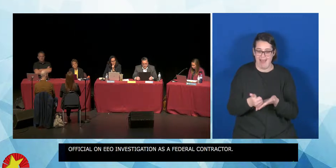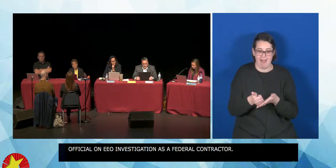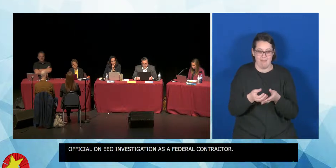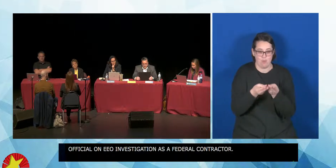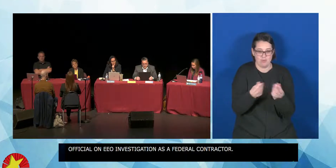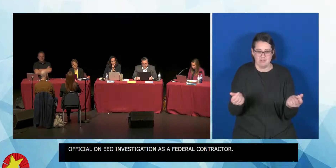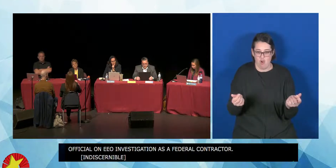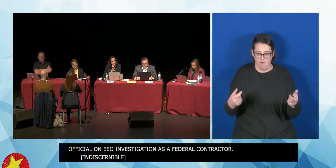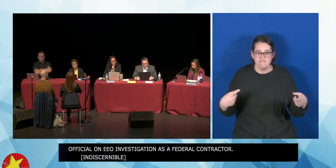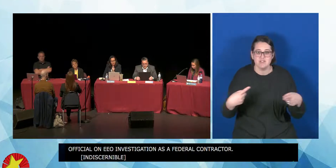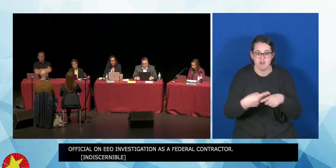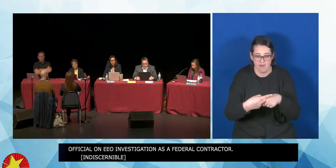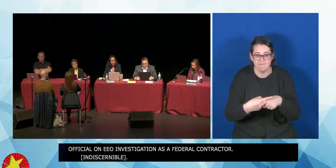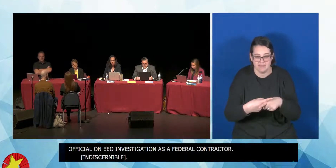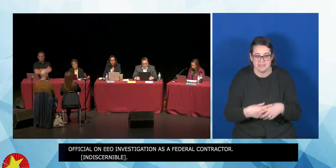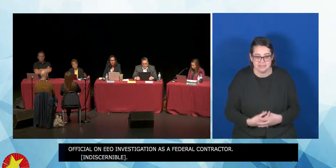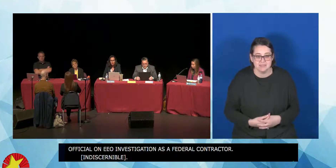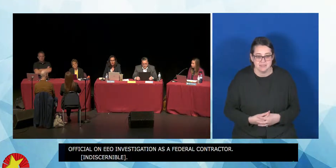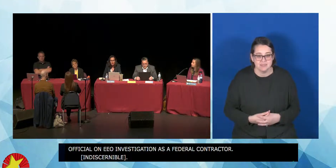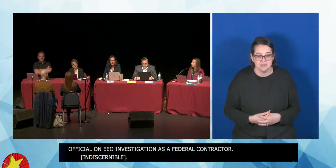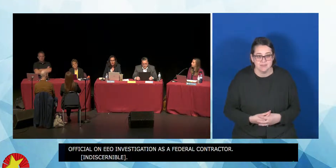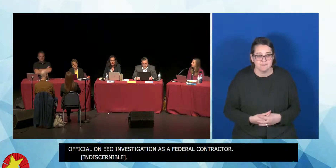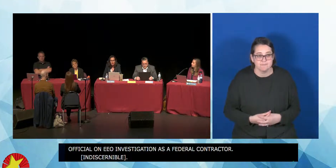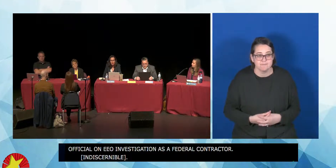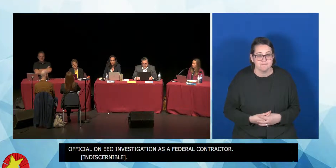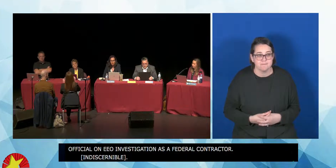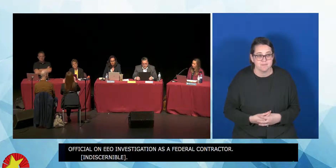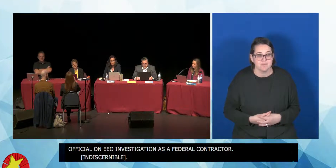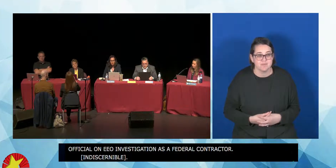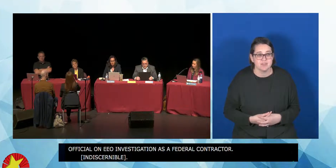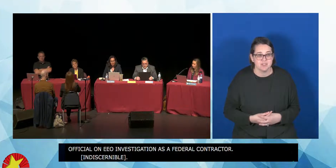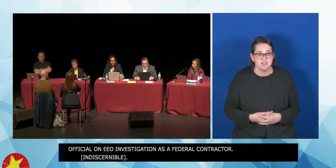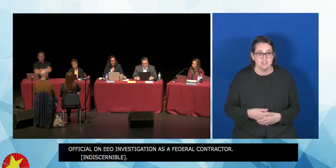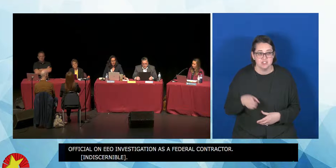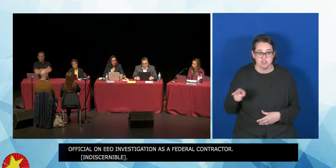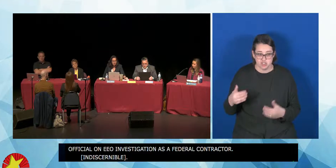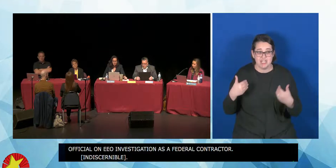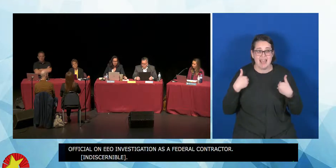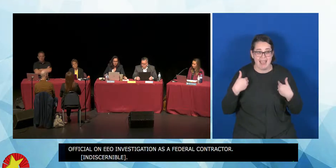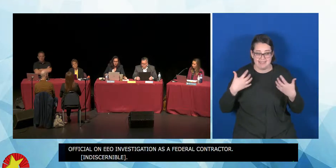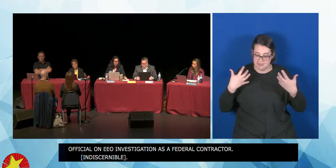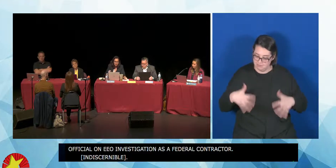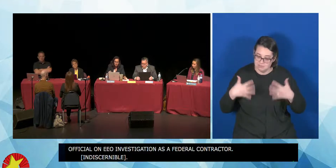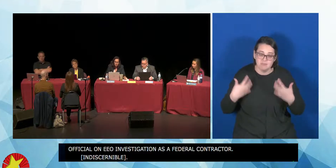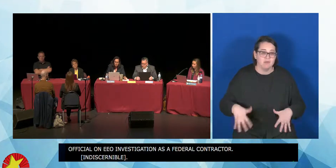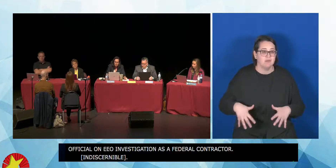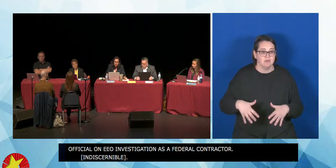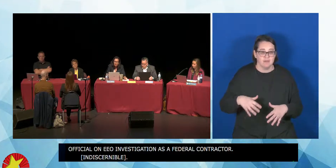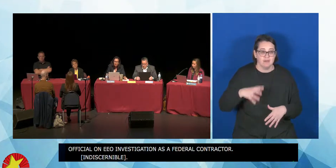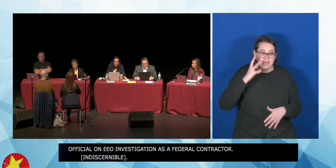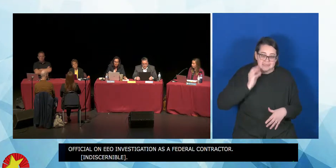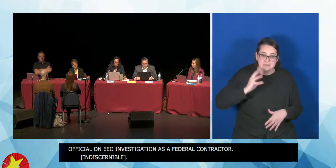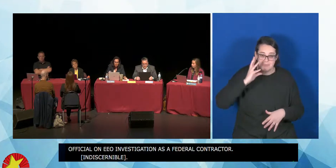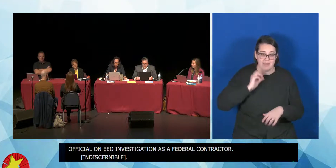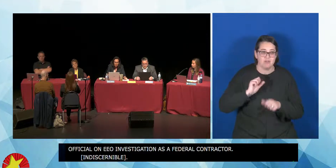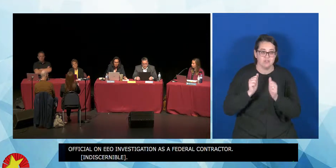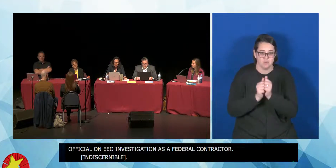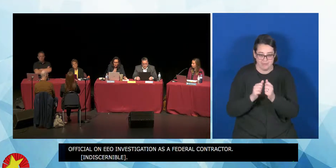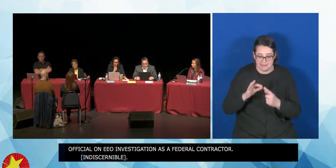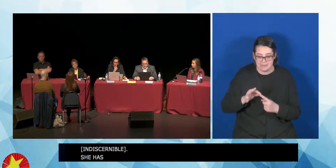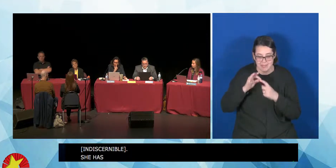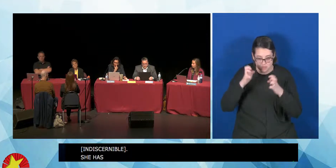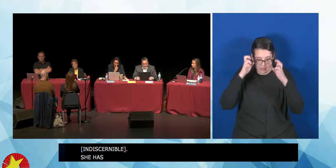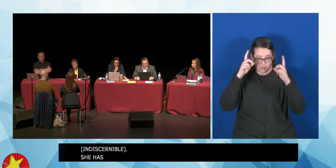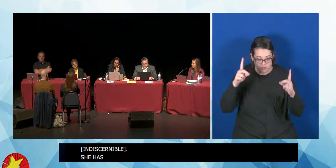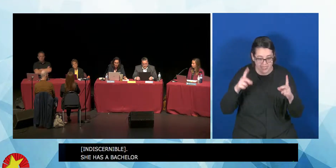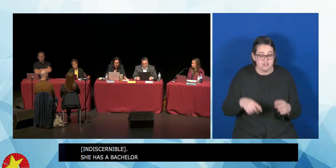has considerable special education expertise. She has a bachelor's degree in sociology from